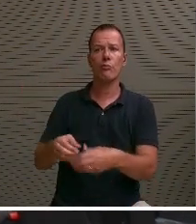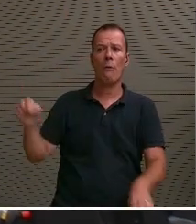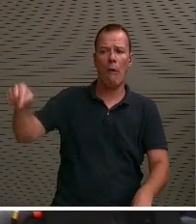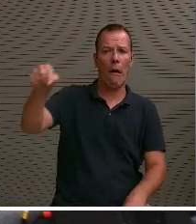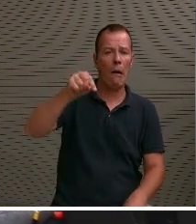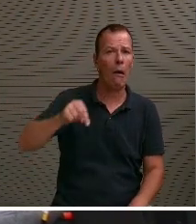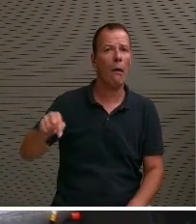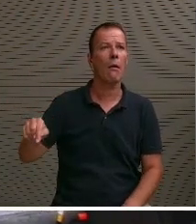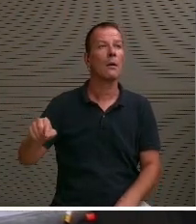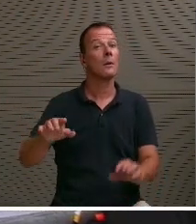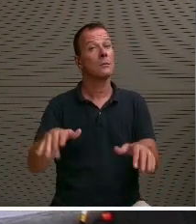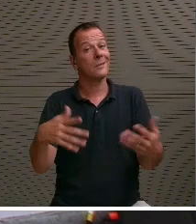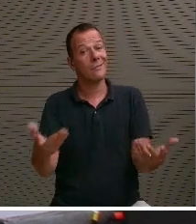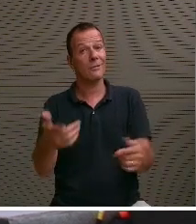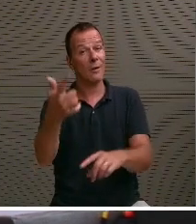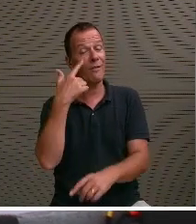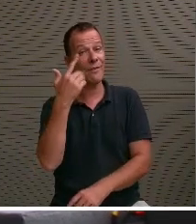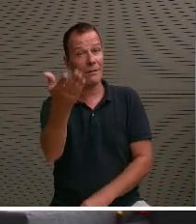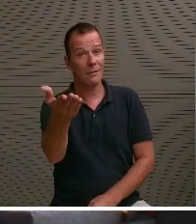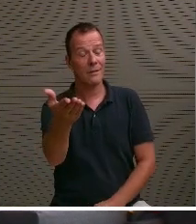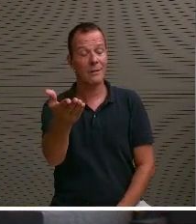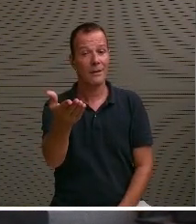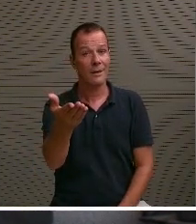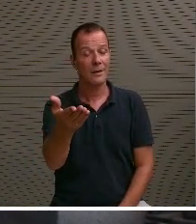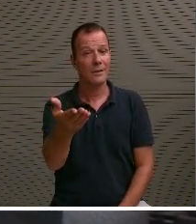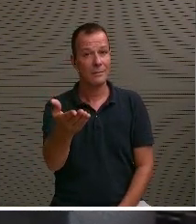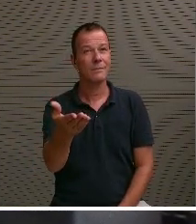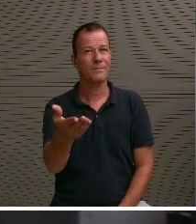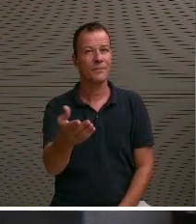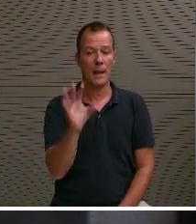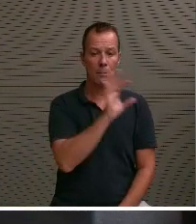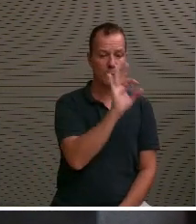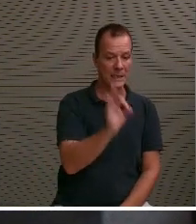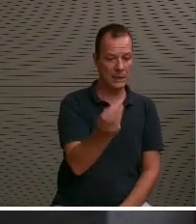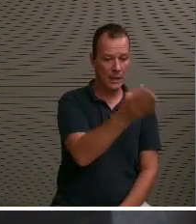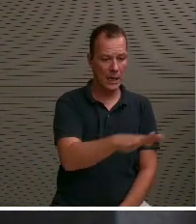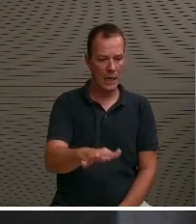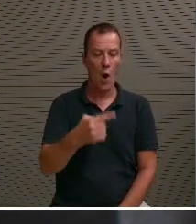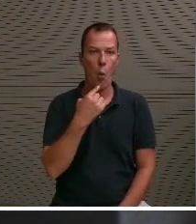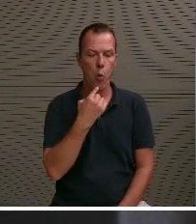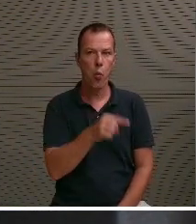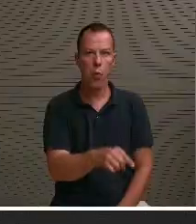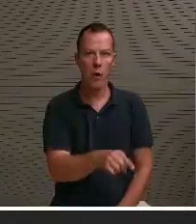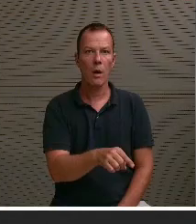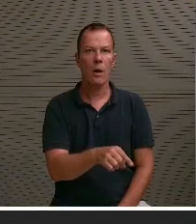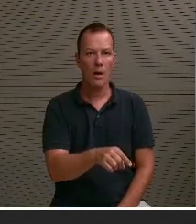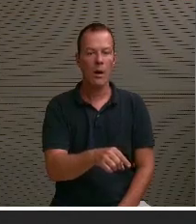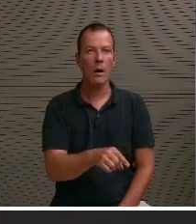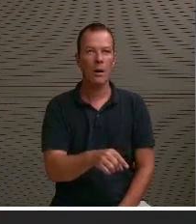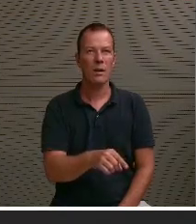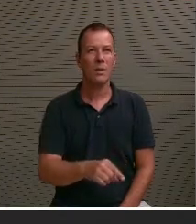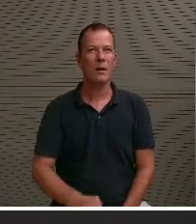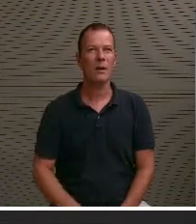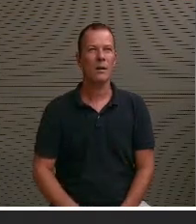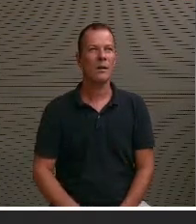can see, the rate of children is very high in province and in DRC. One thing that is very important for